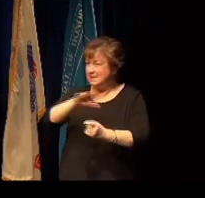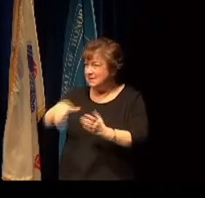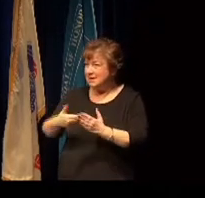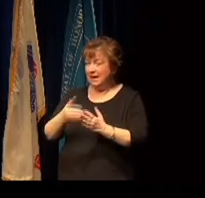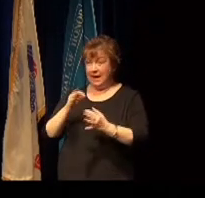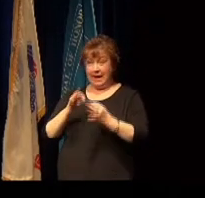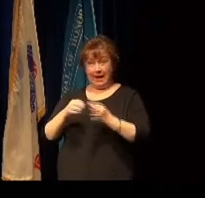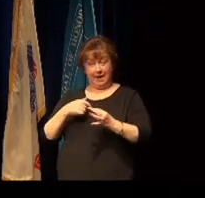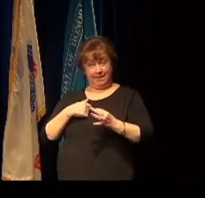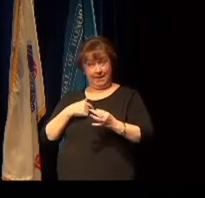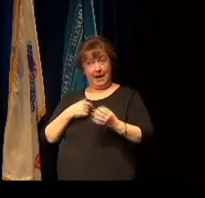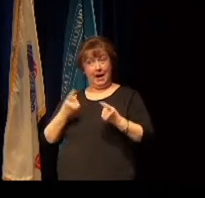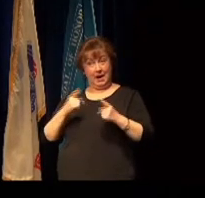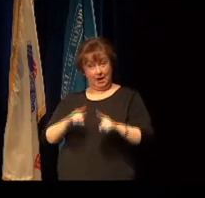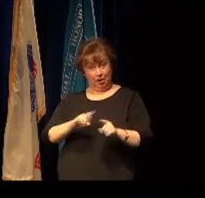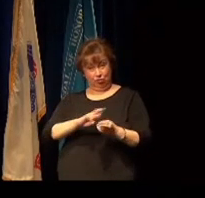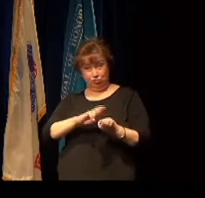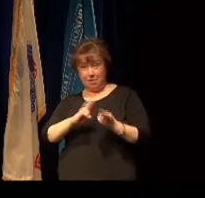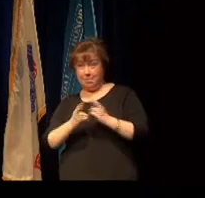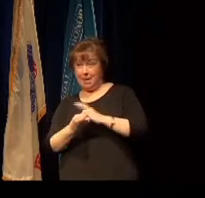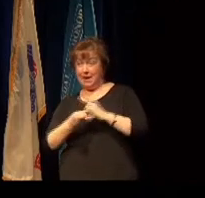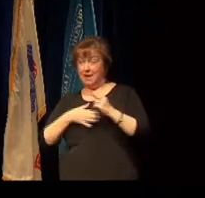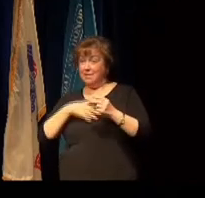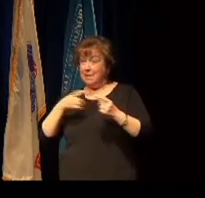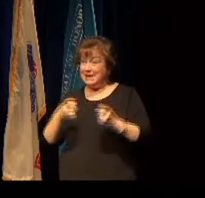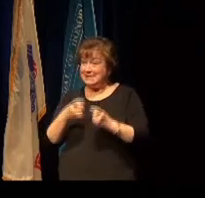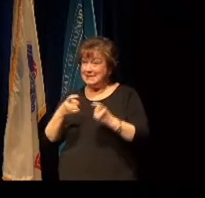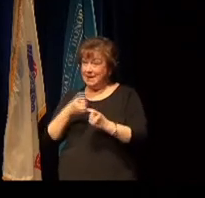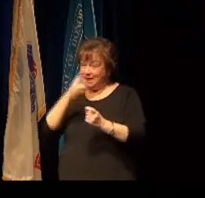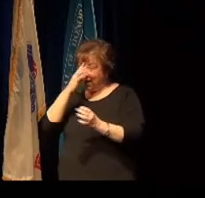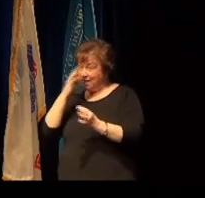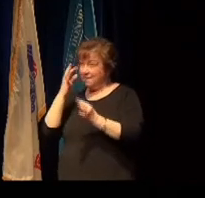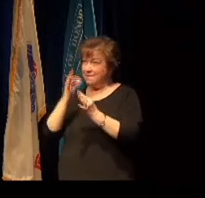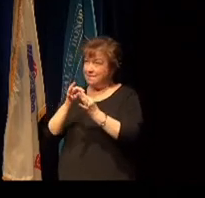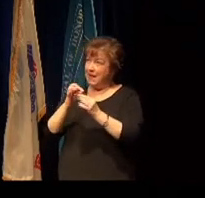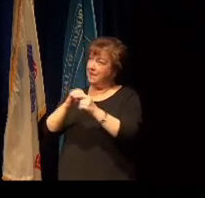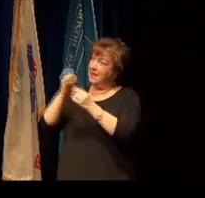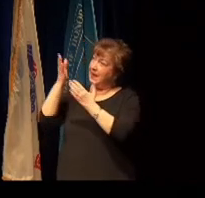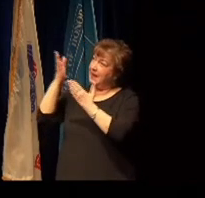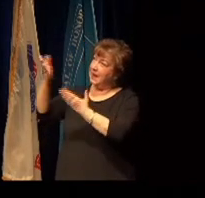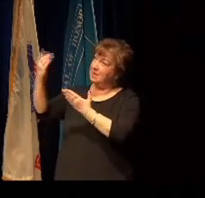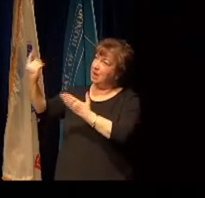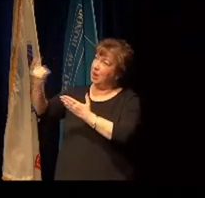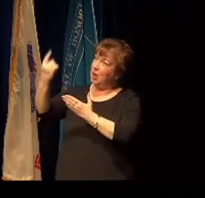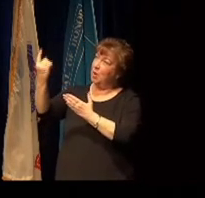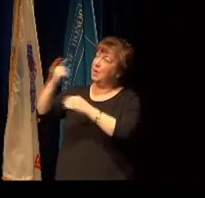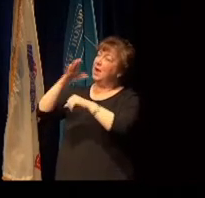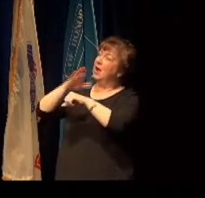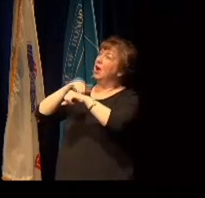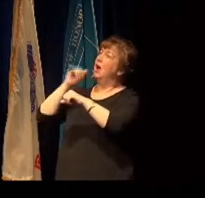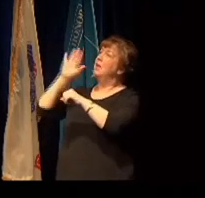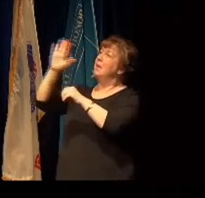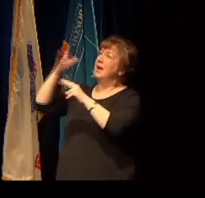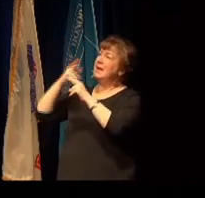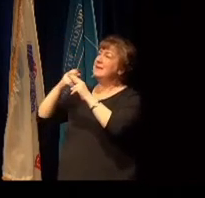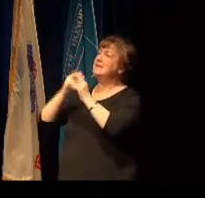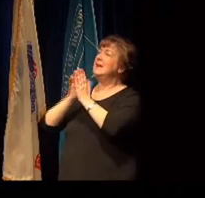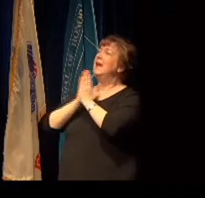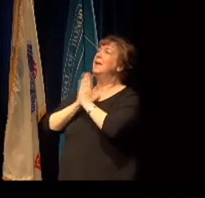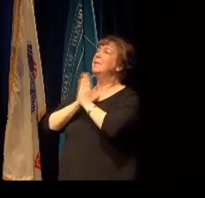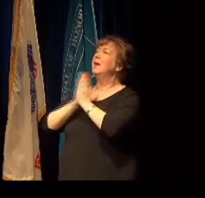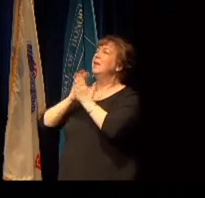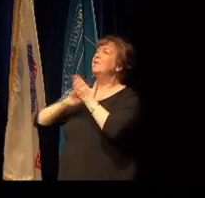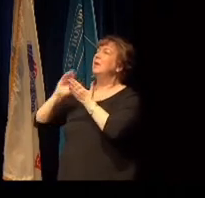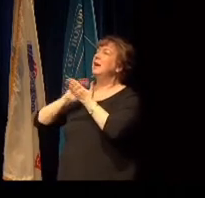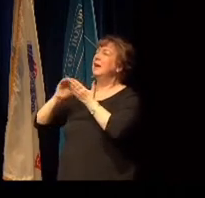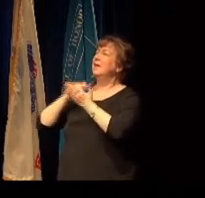and put my faith in him alone and call upon his name and ask him to forgive me and save me, he will